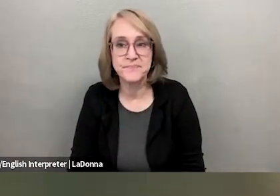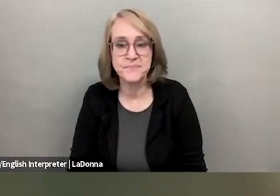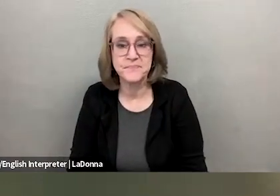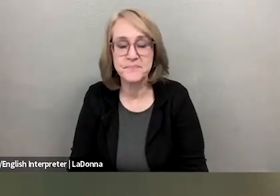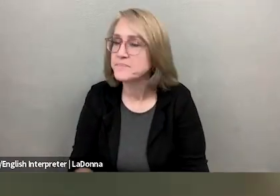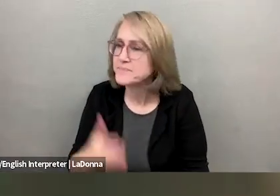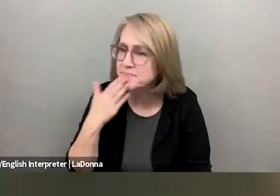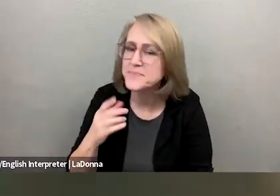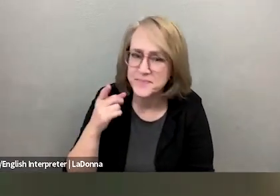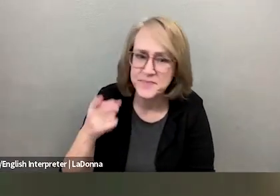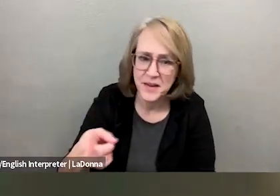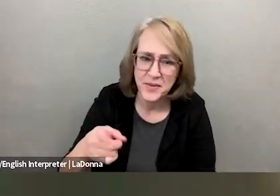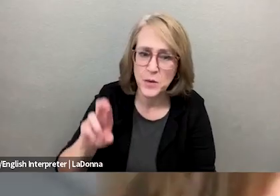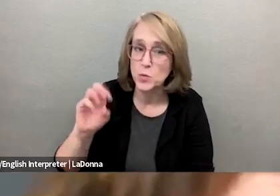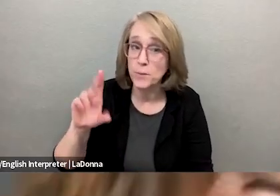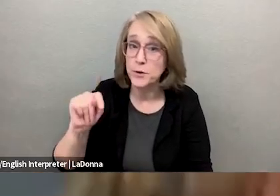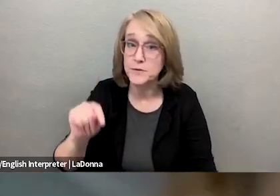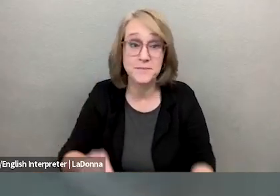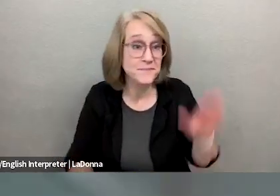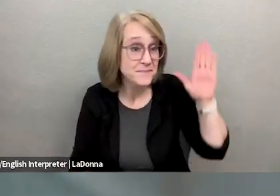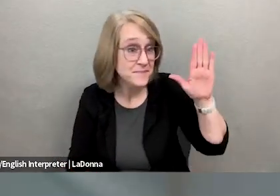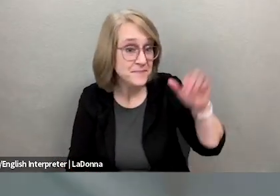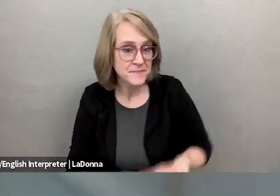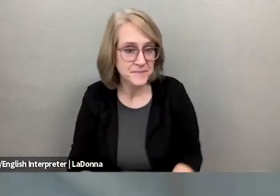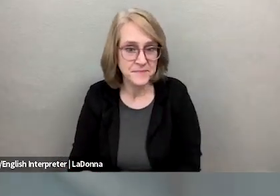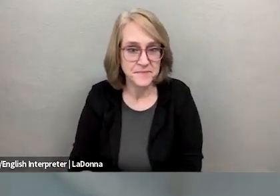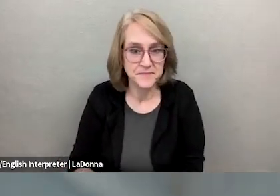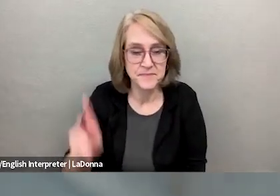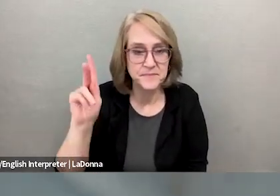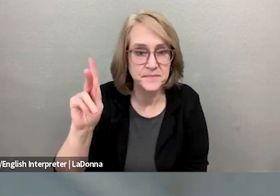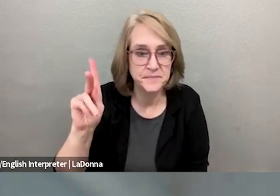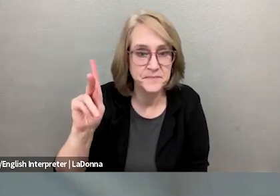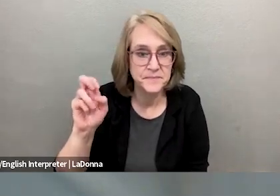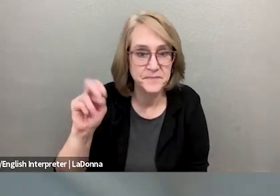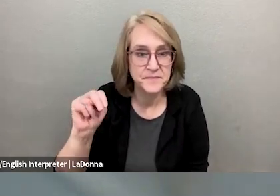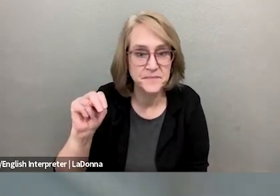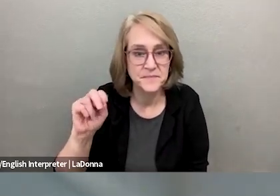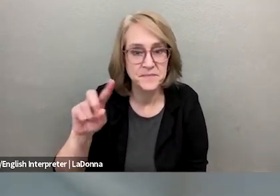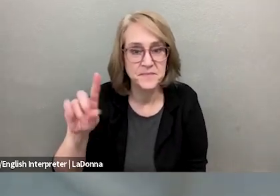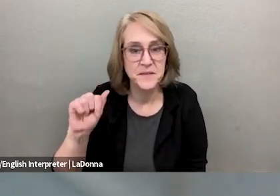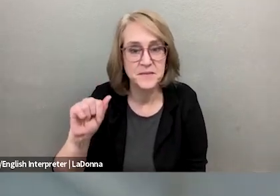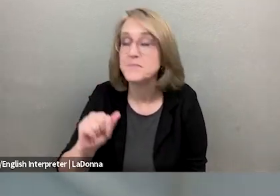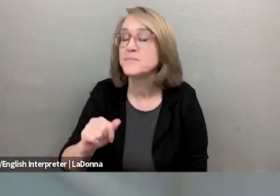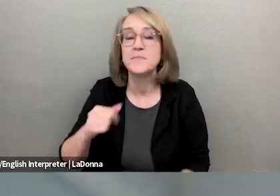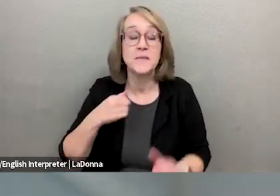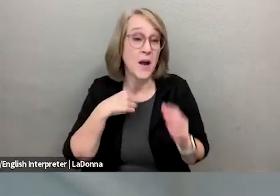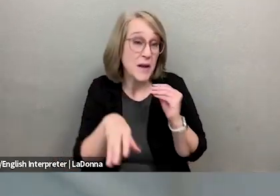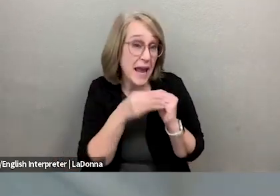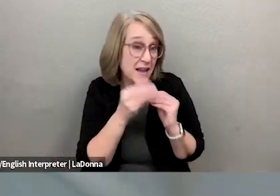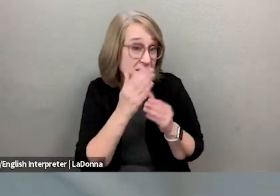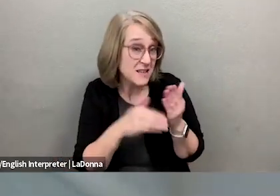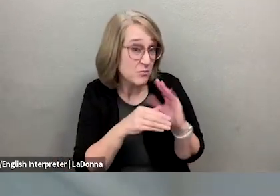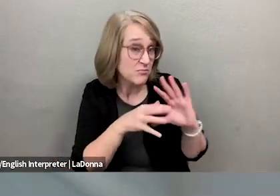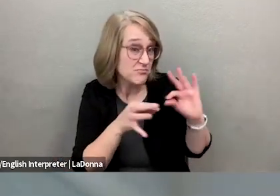Thank you, Robert. Keisha? Yes, thank you. If I could just add a couple more thoughts. I agree with all of the responses so far. And